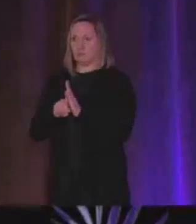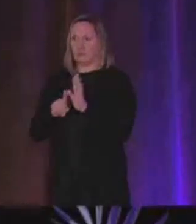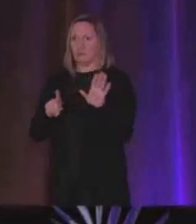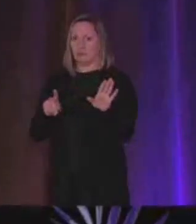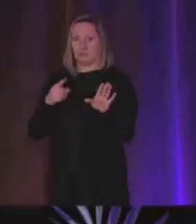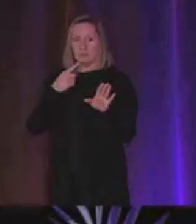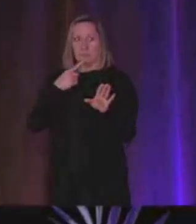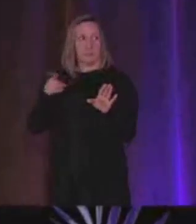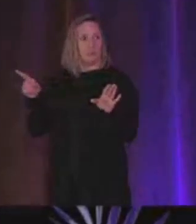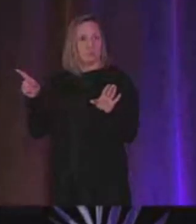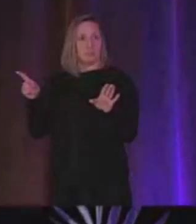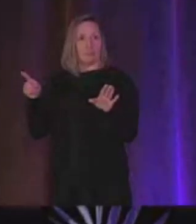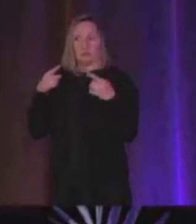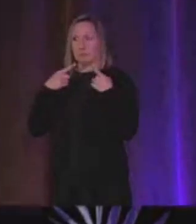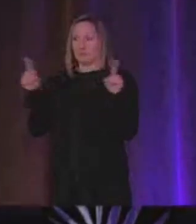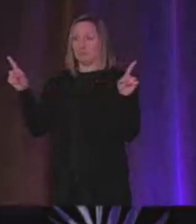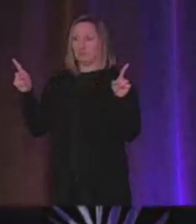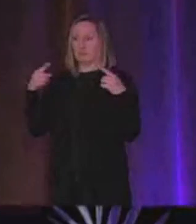Well,